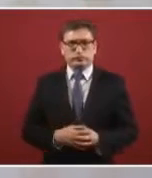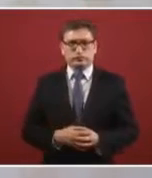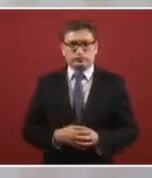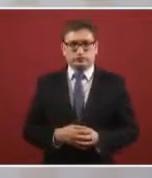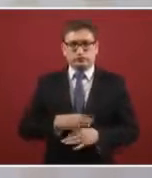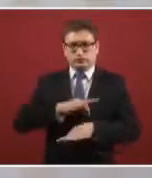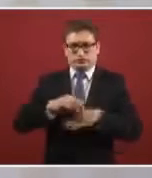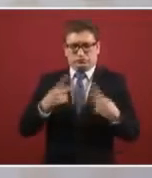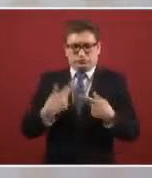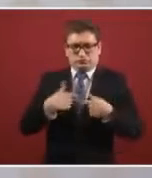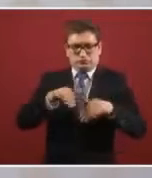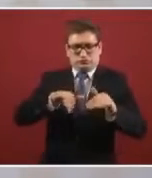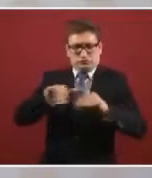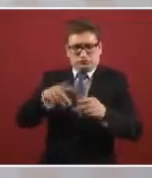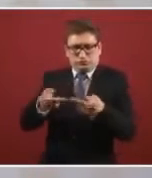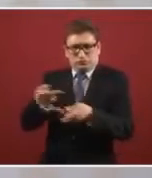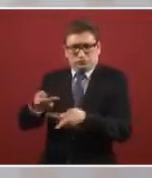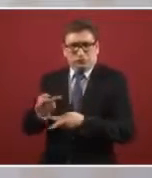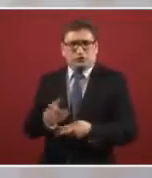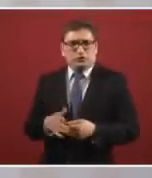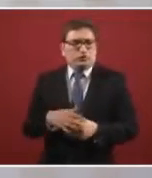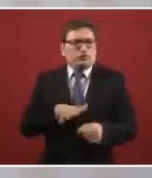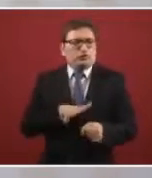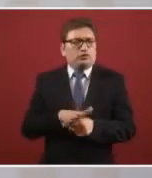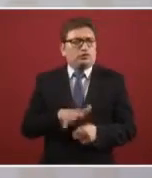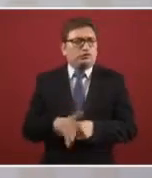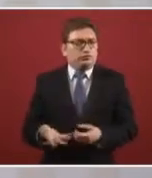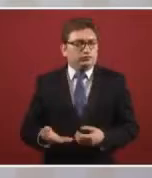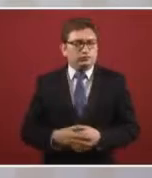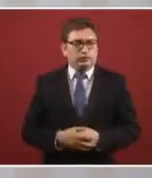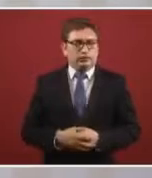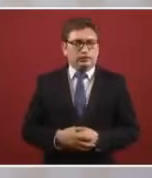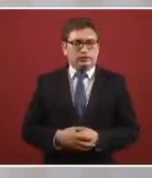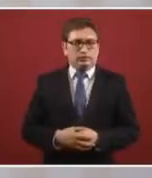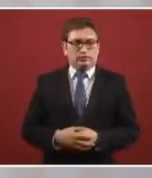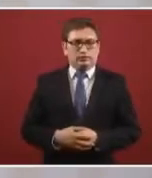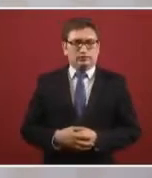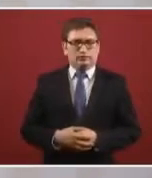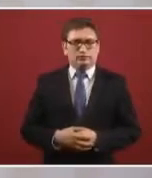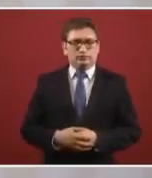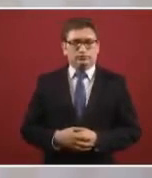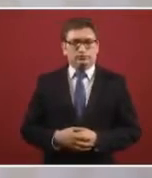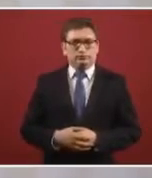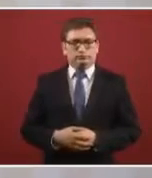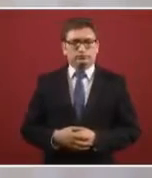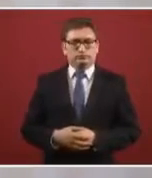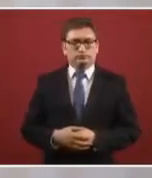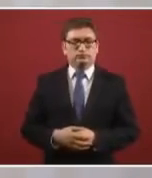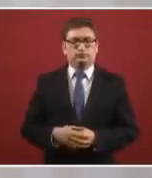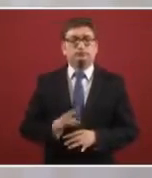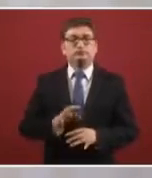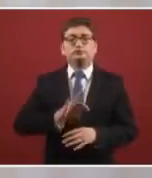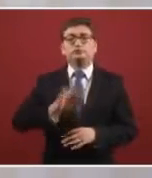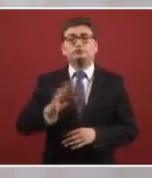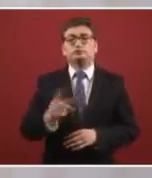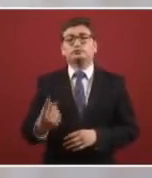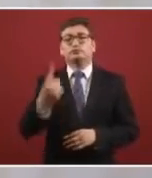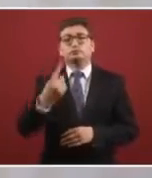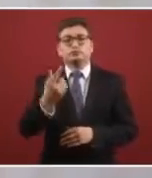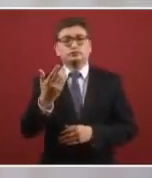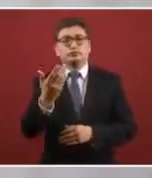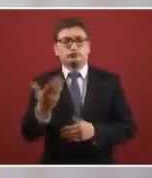ciudadana. the citizen consult, El que that, si hay that if there is una solicitud,